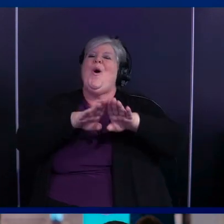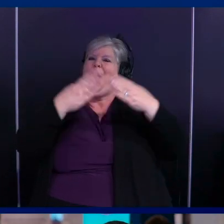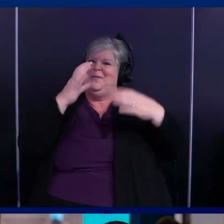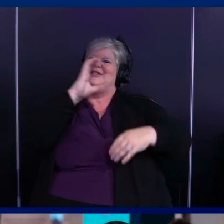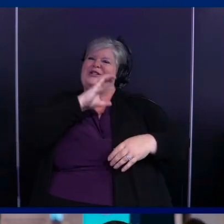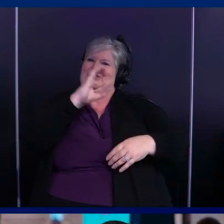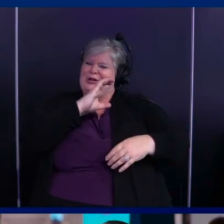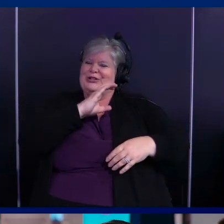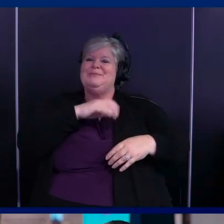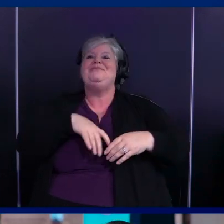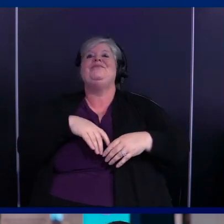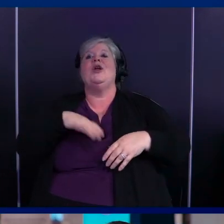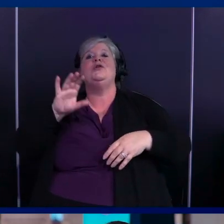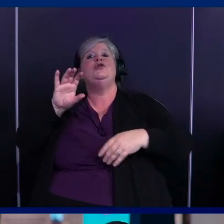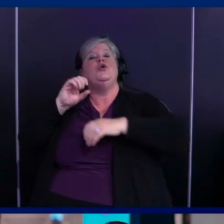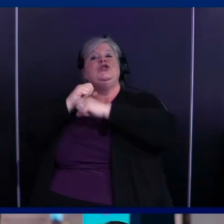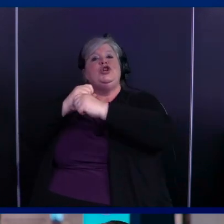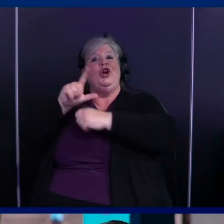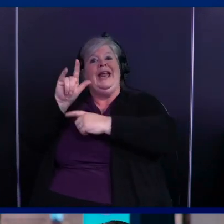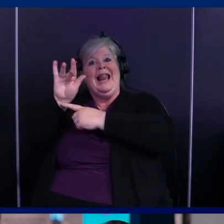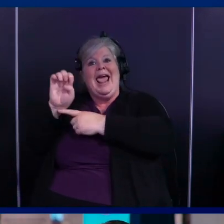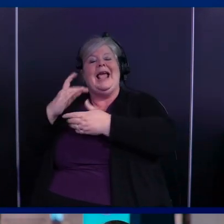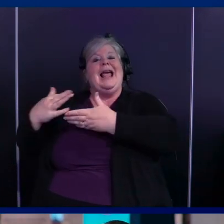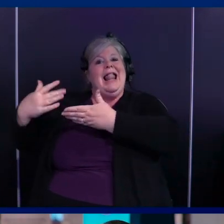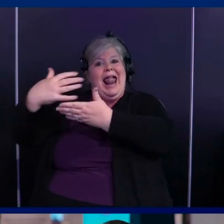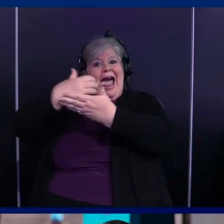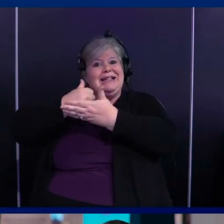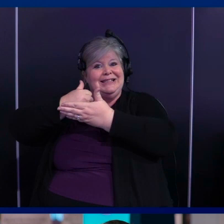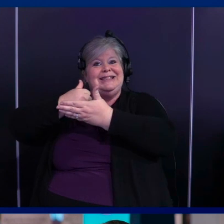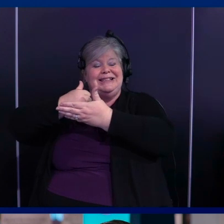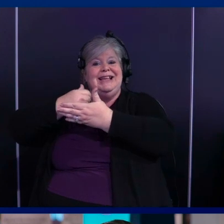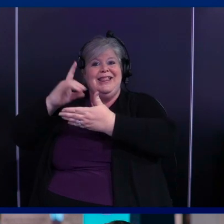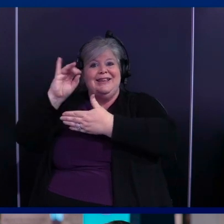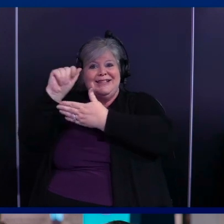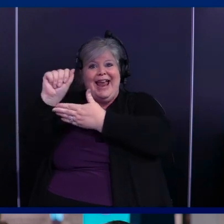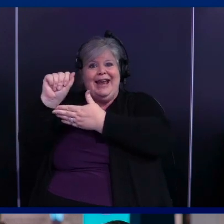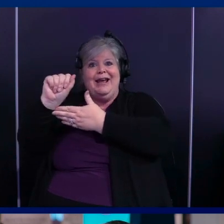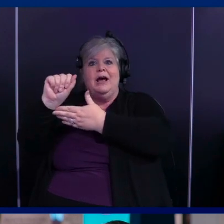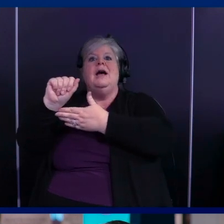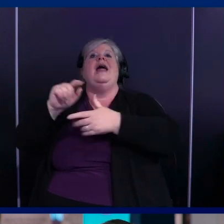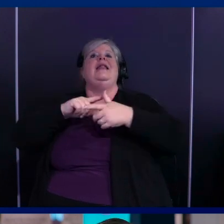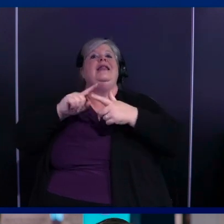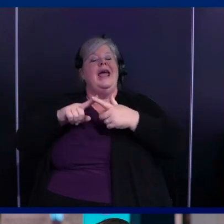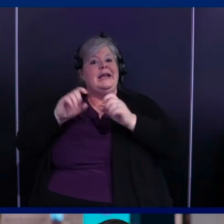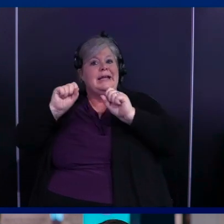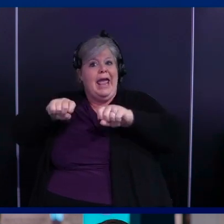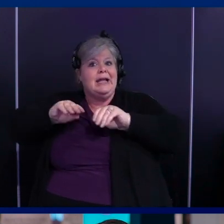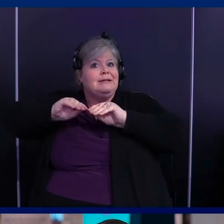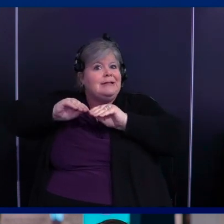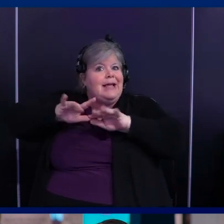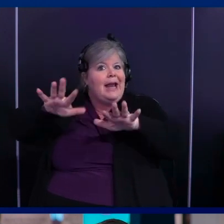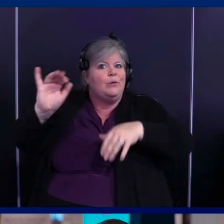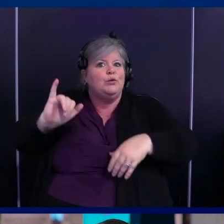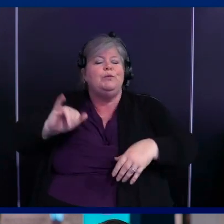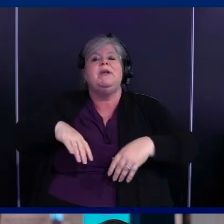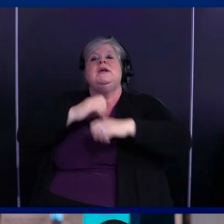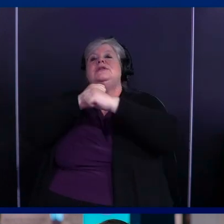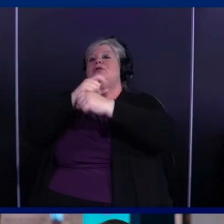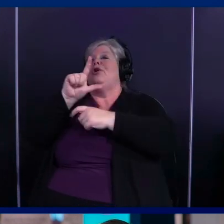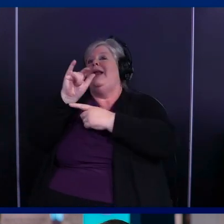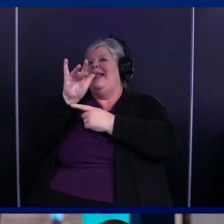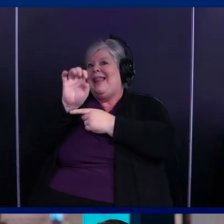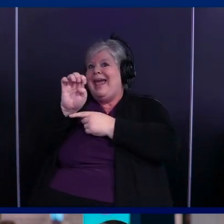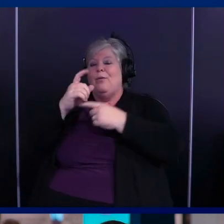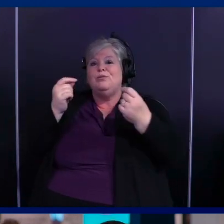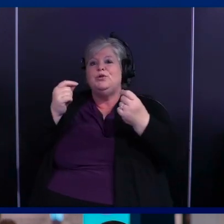Lake, in addition to collecting the data, has a way to send data out. So Security Lake is actually sending